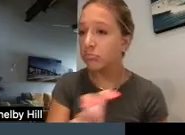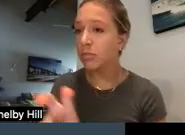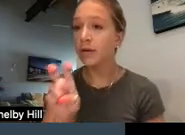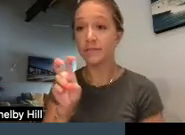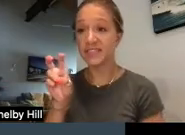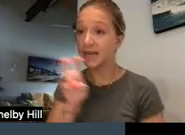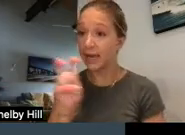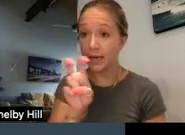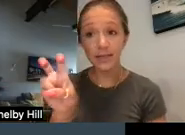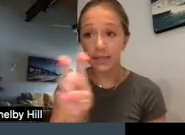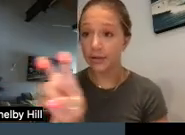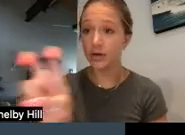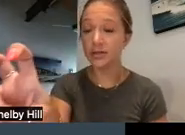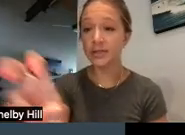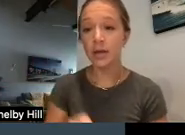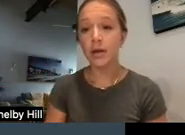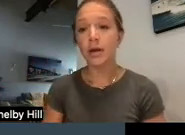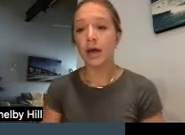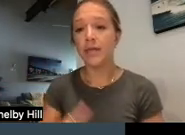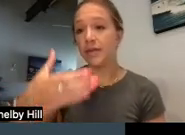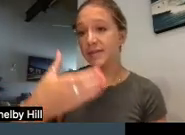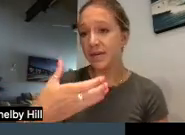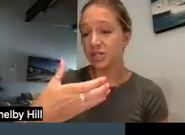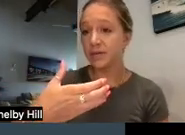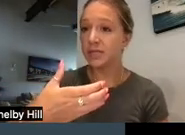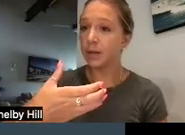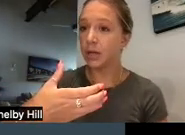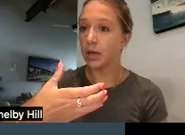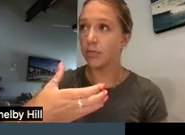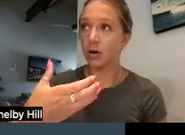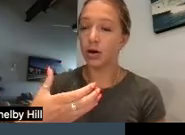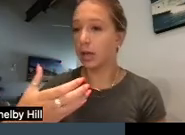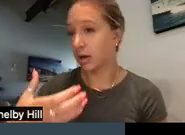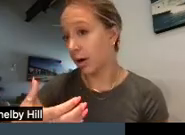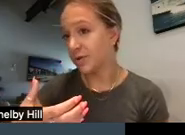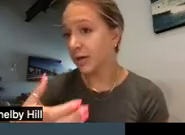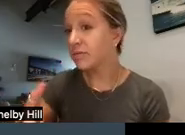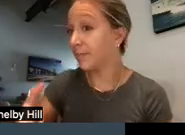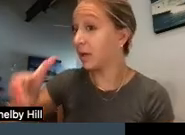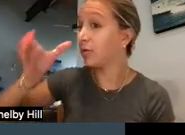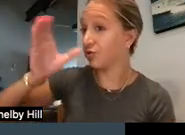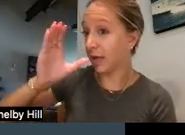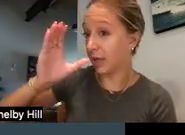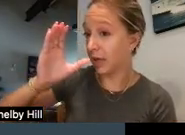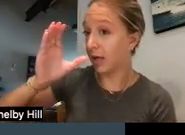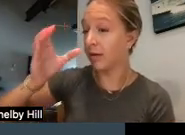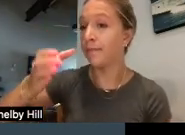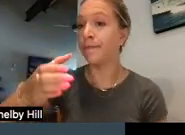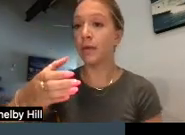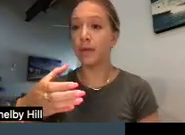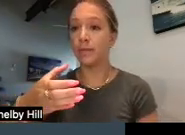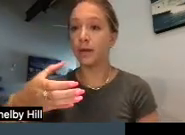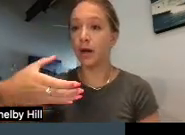traveling, and snake, slithers. And then this hand shape is typically regarding like an object, typically